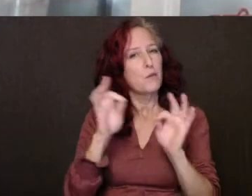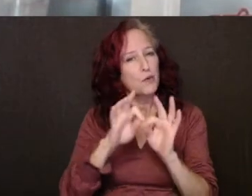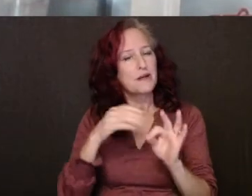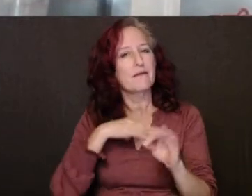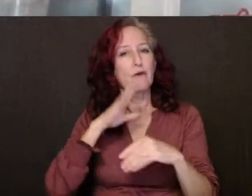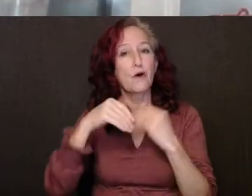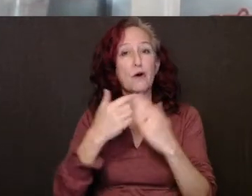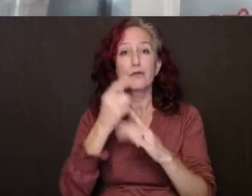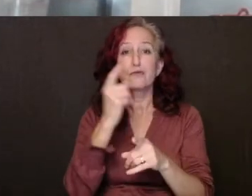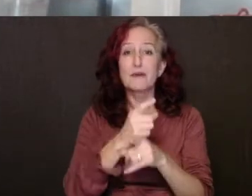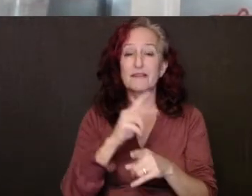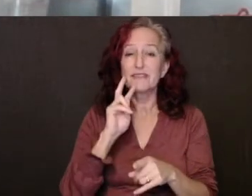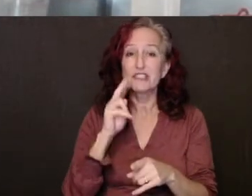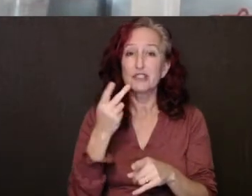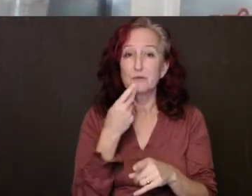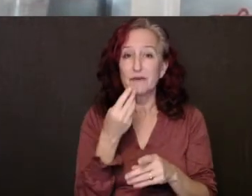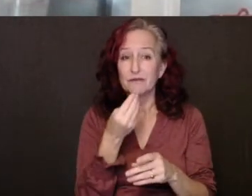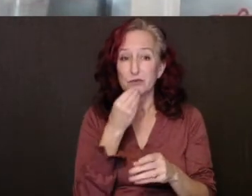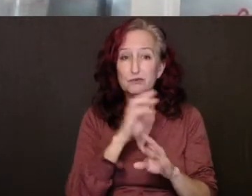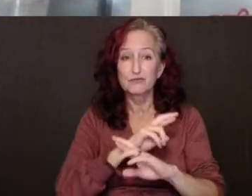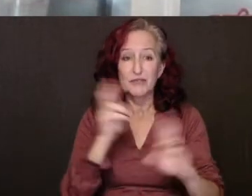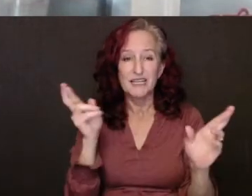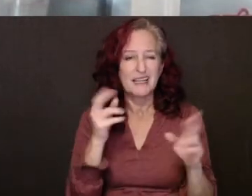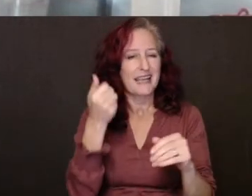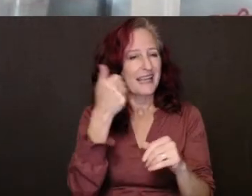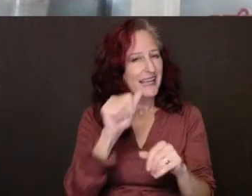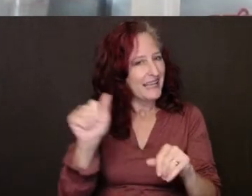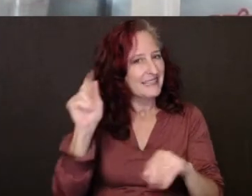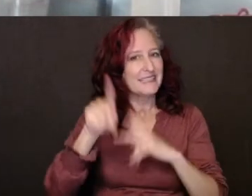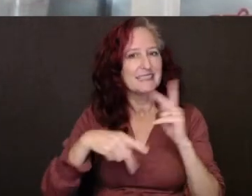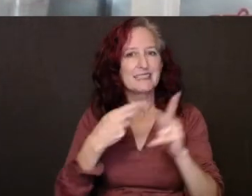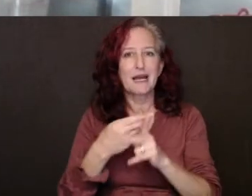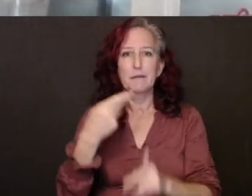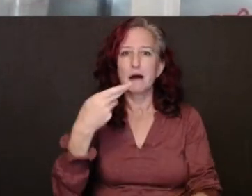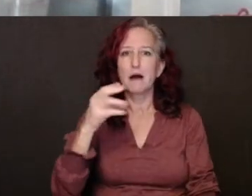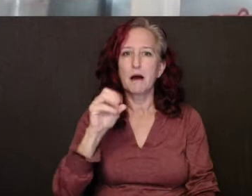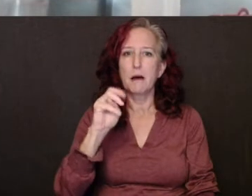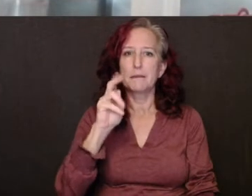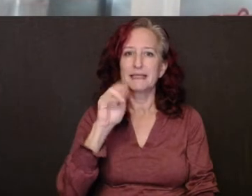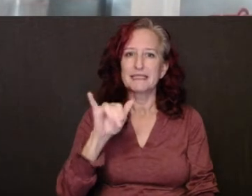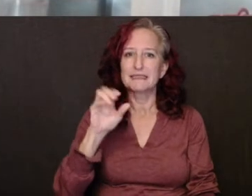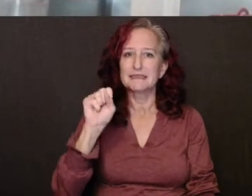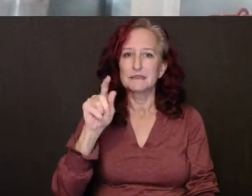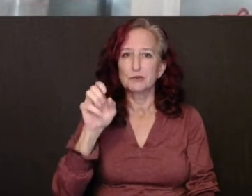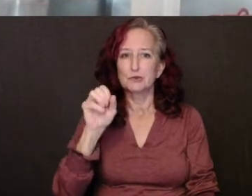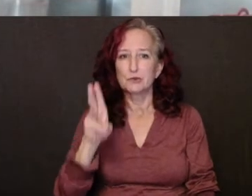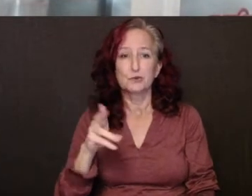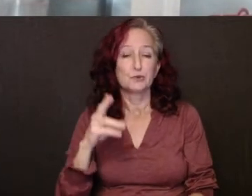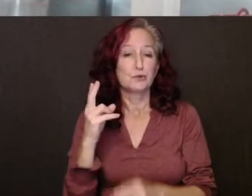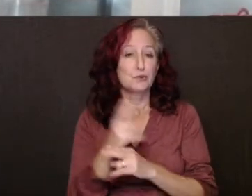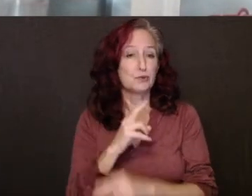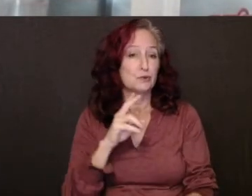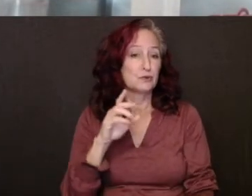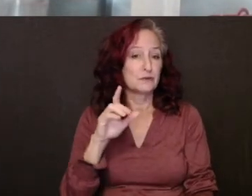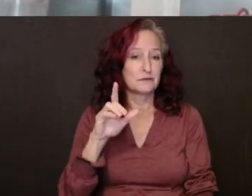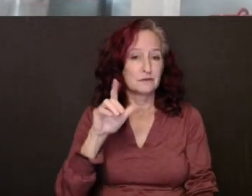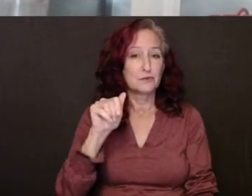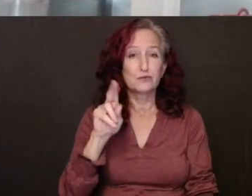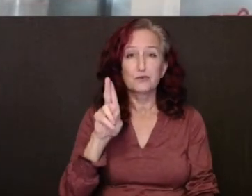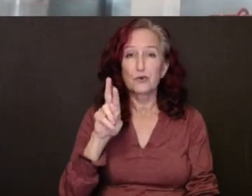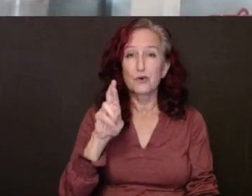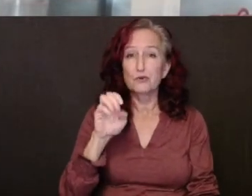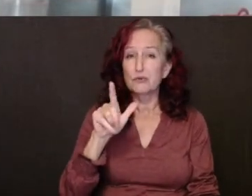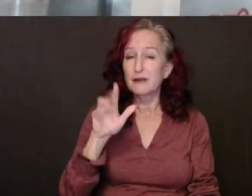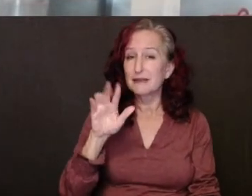dish is really beautiful and vibrant, and it doesn't really take that long. As long as you have the right veggie